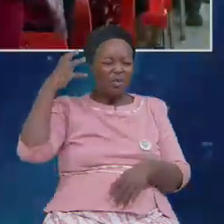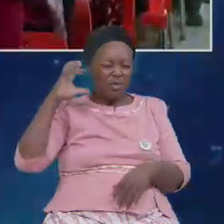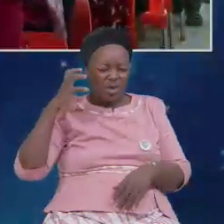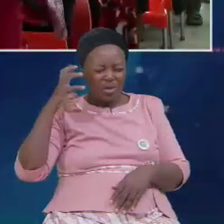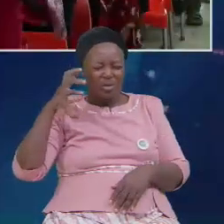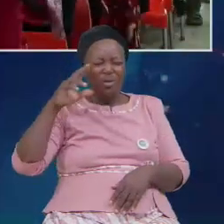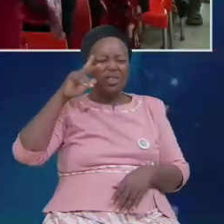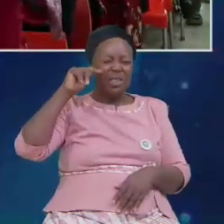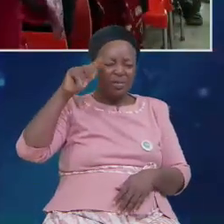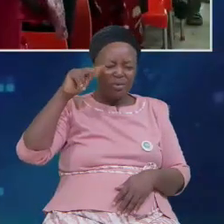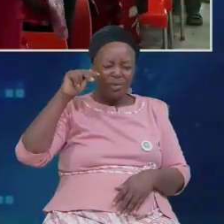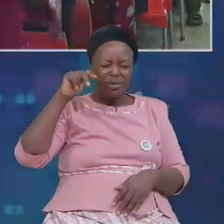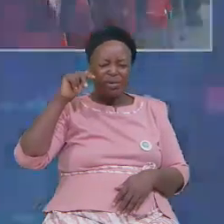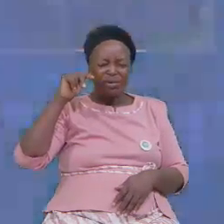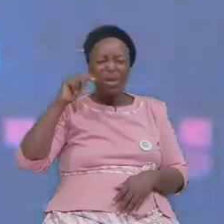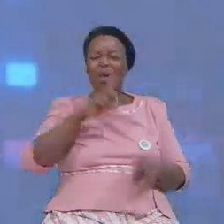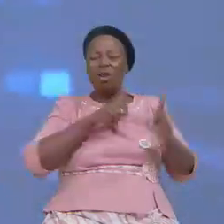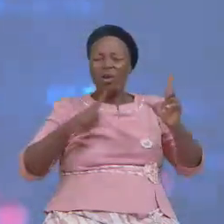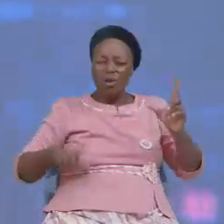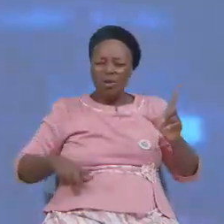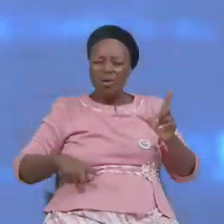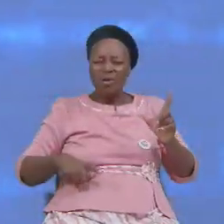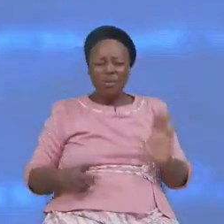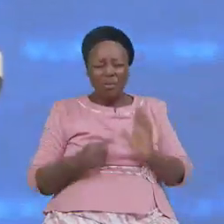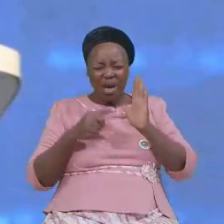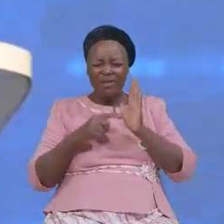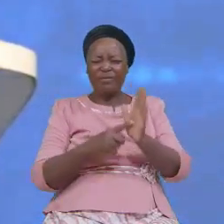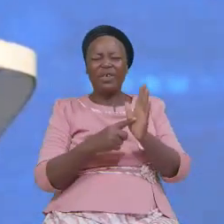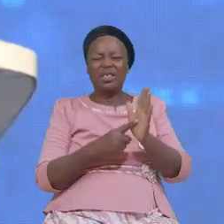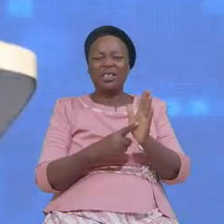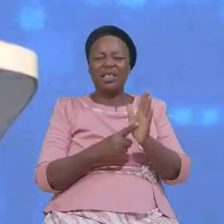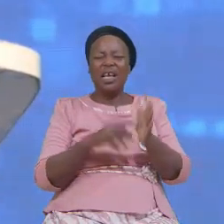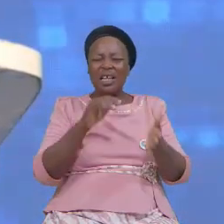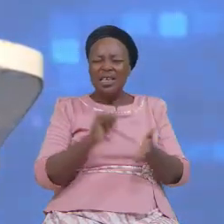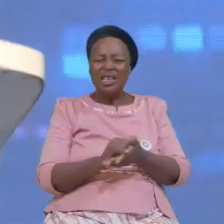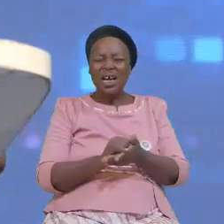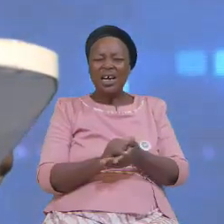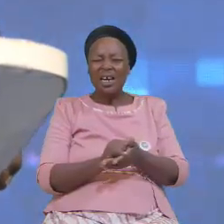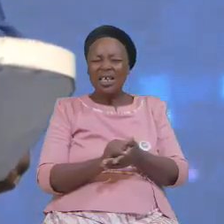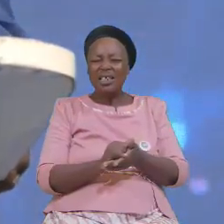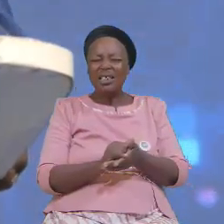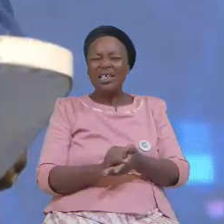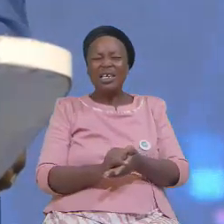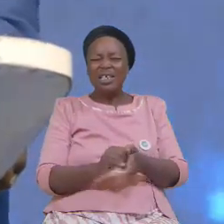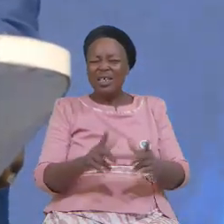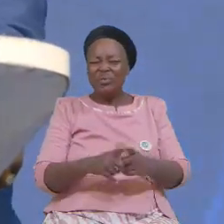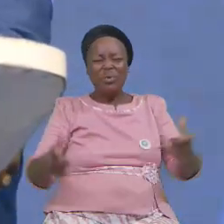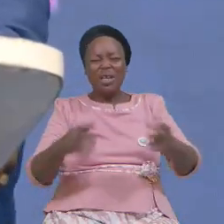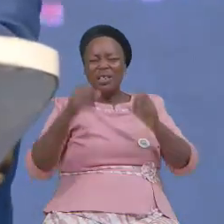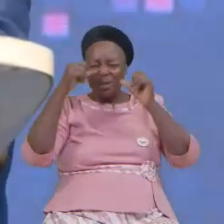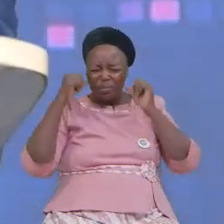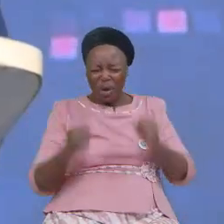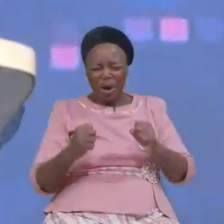the television, Lord, manifest that irresistible power. Heal